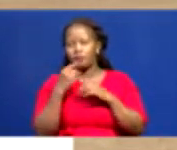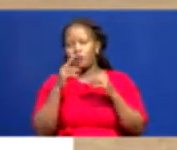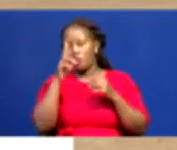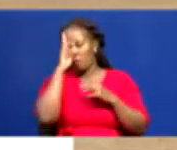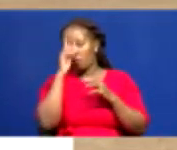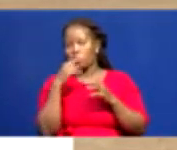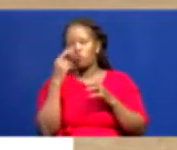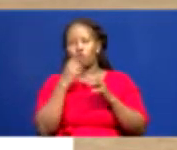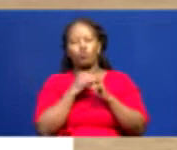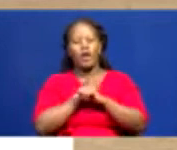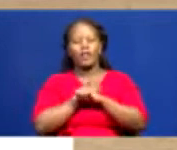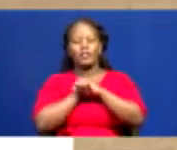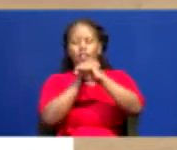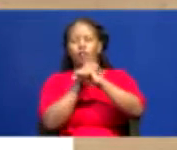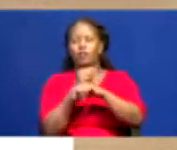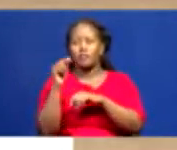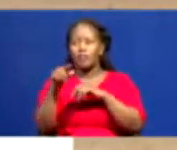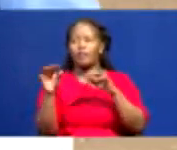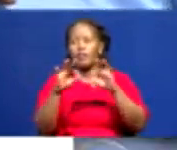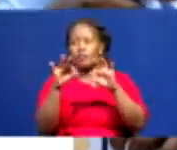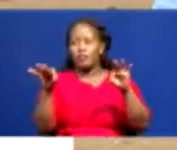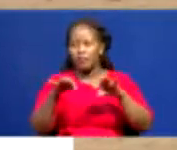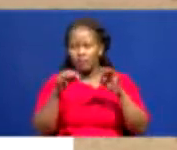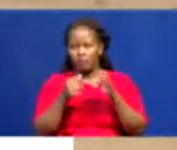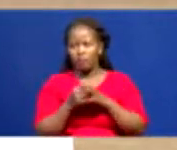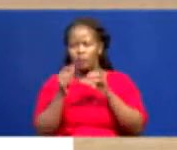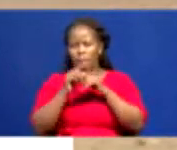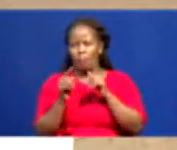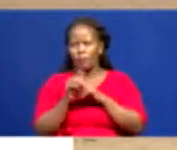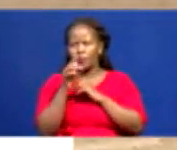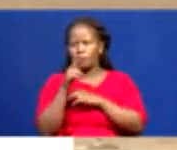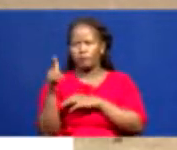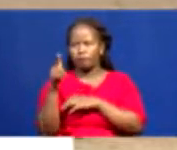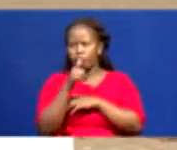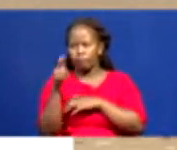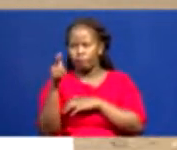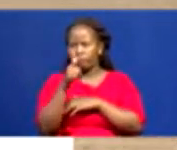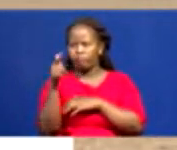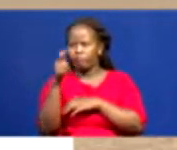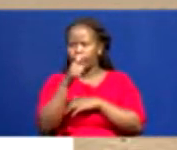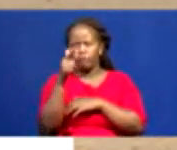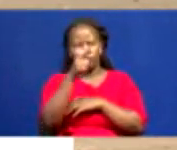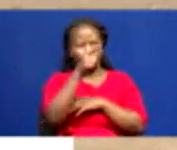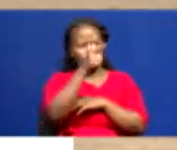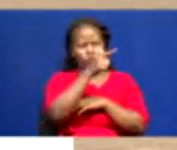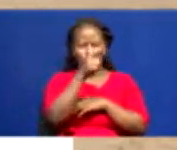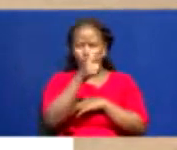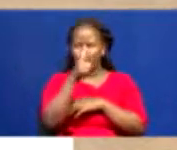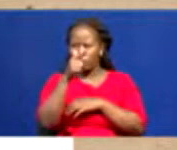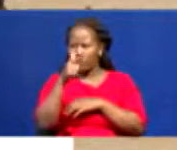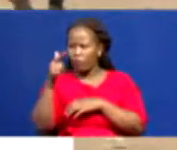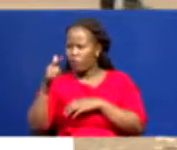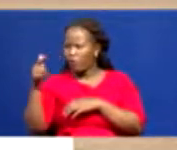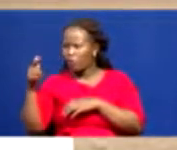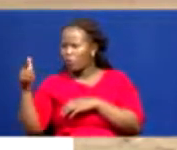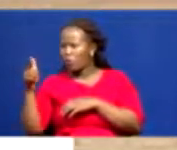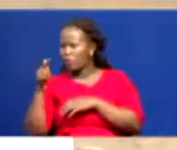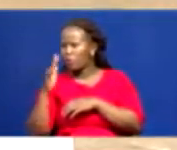particular grounds, because I want my camera person to show you just the pictures of the